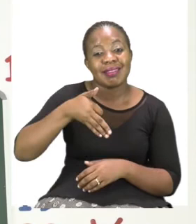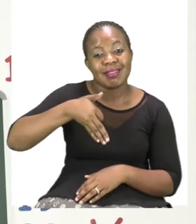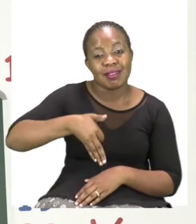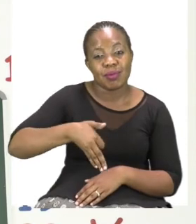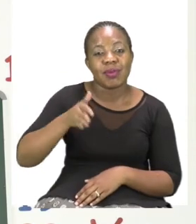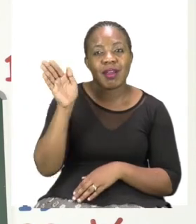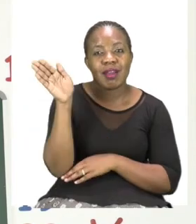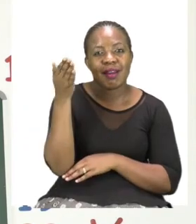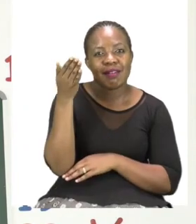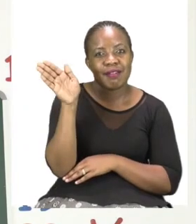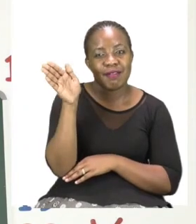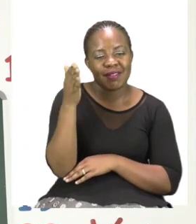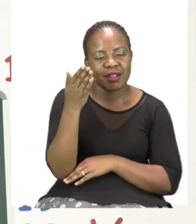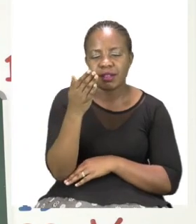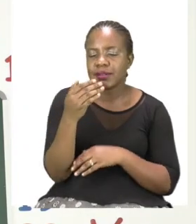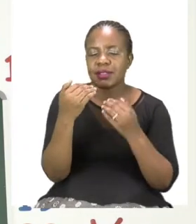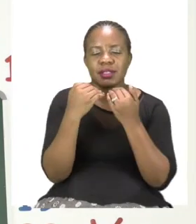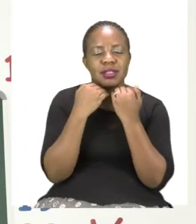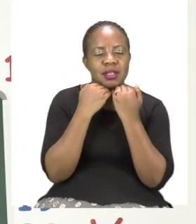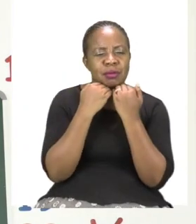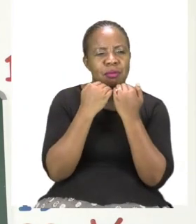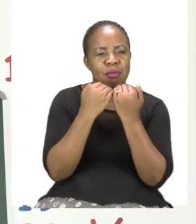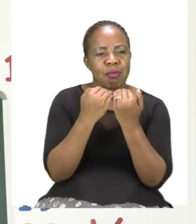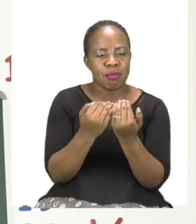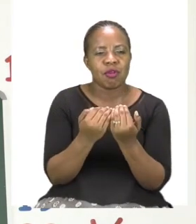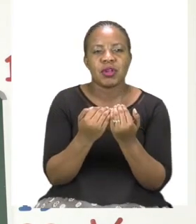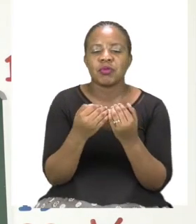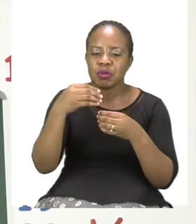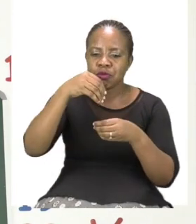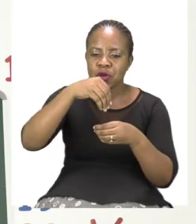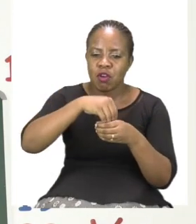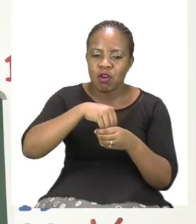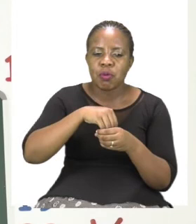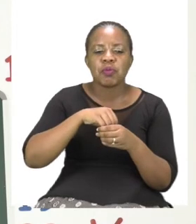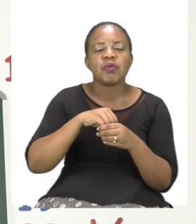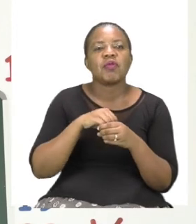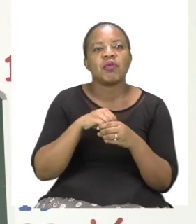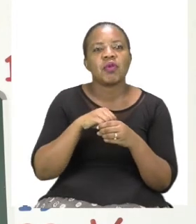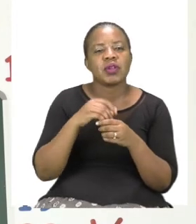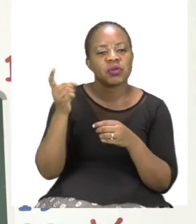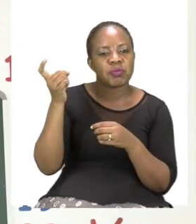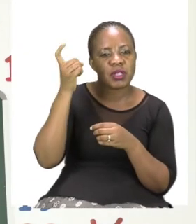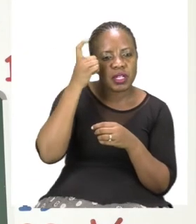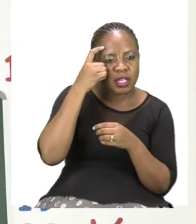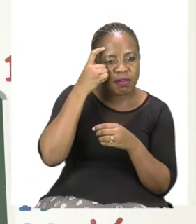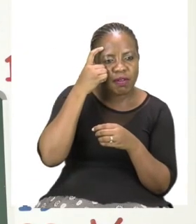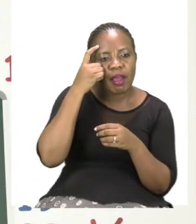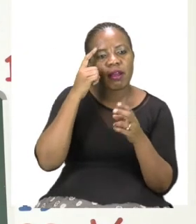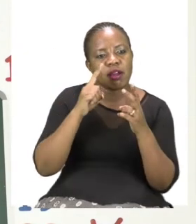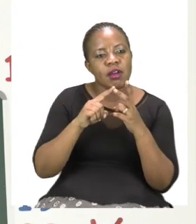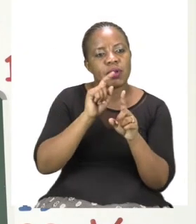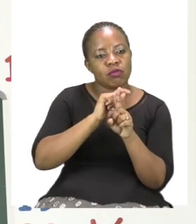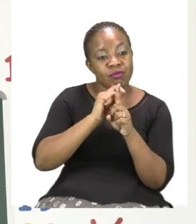of our customs and traditions. It is what we stand for as a nation.